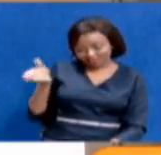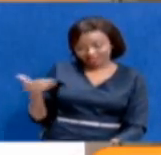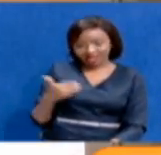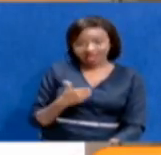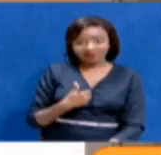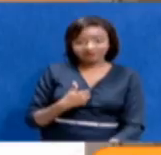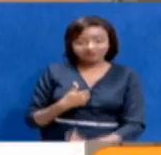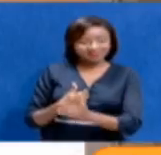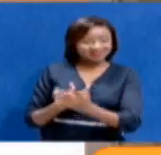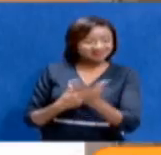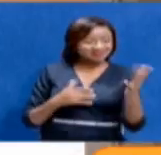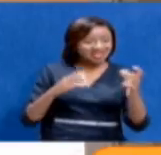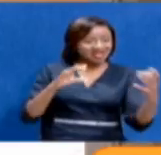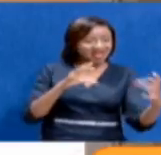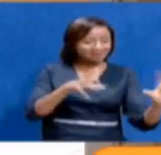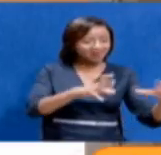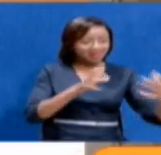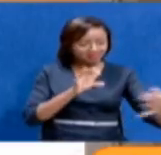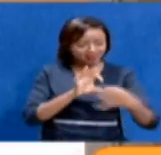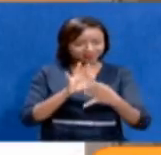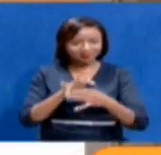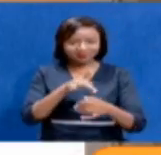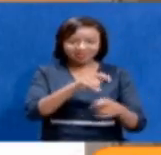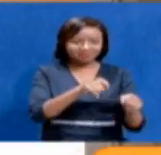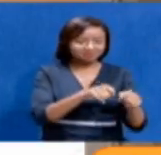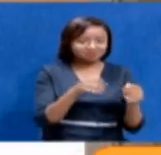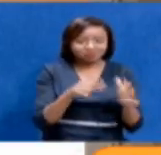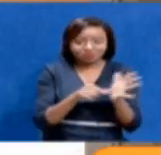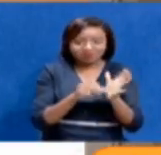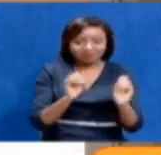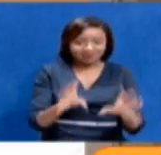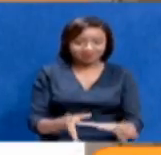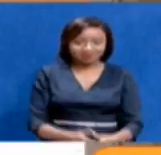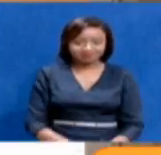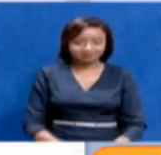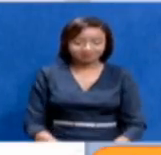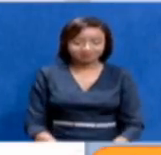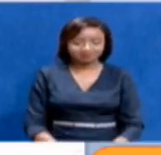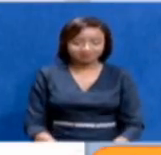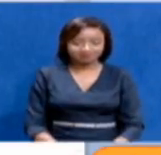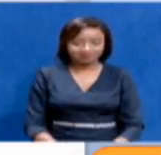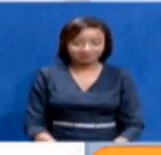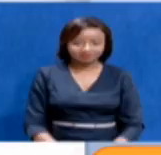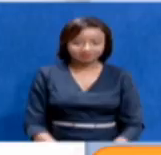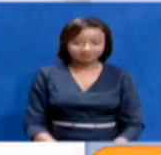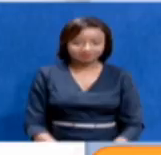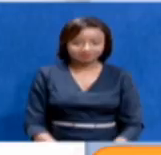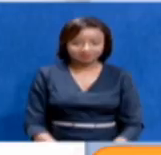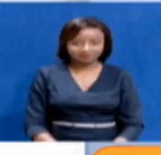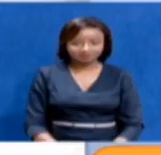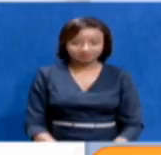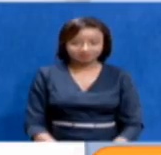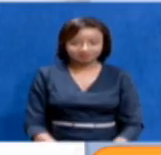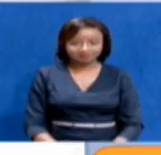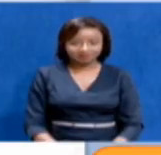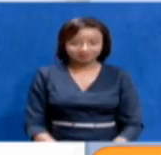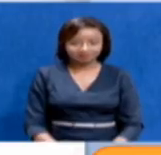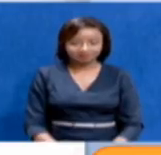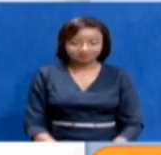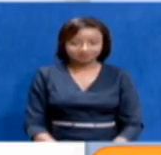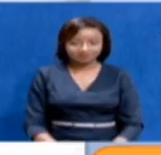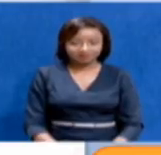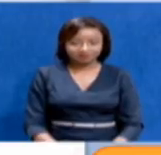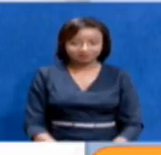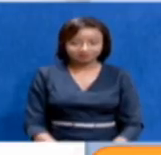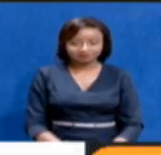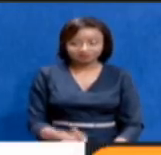of listed firms to the disease. This and more stories in our business wrap. It's progressing a bit slowly.